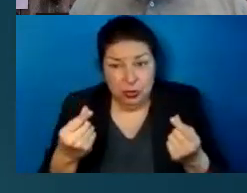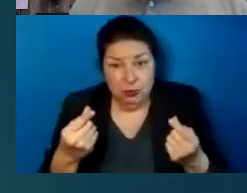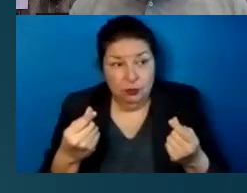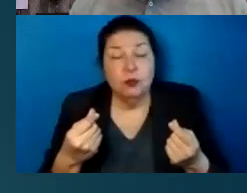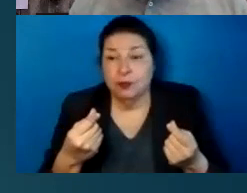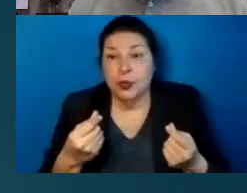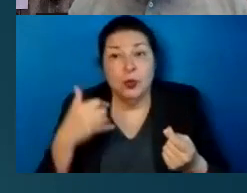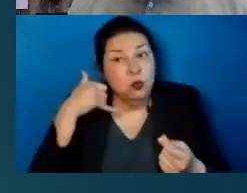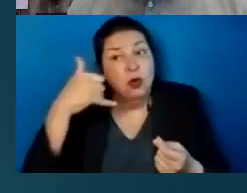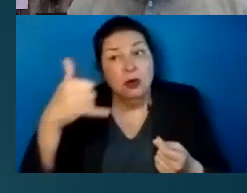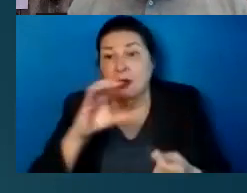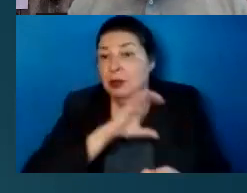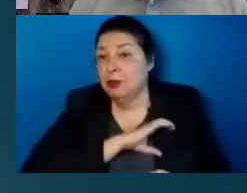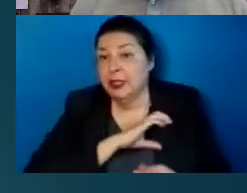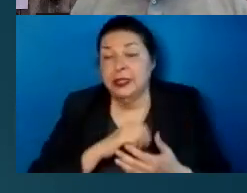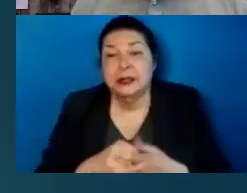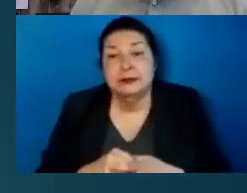the authorities.